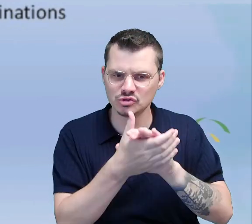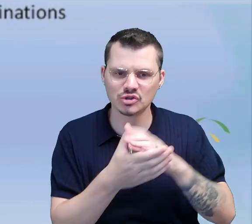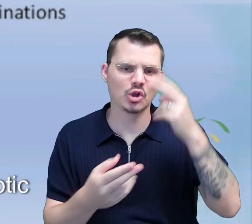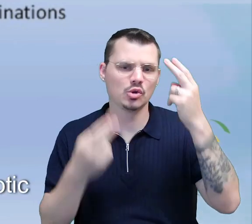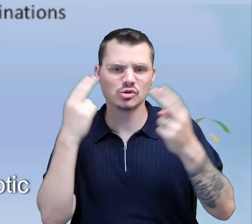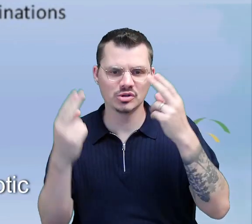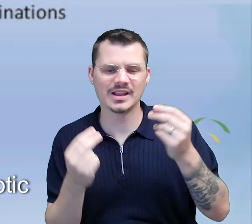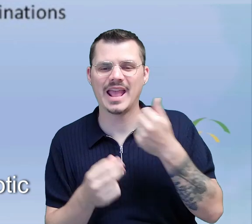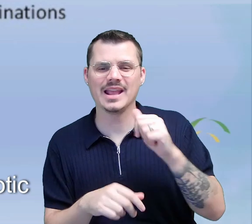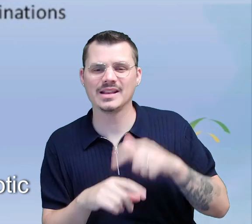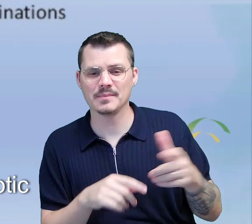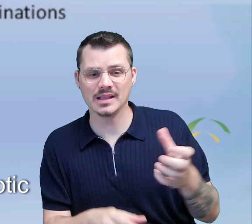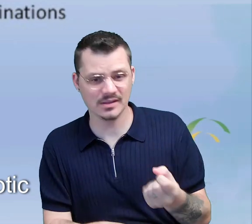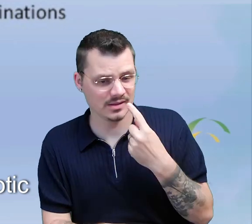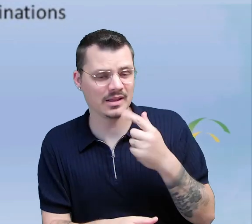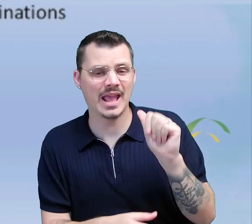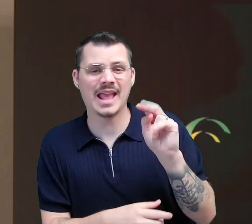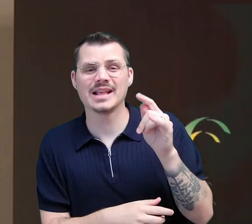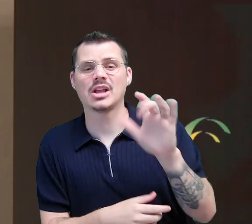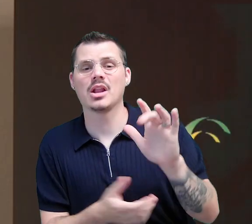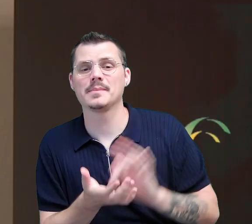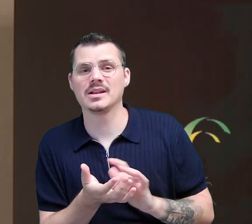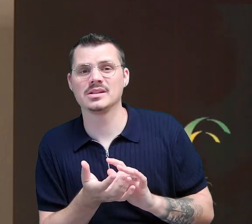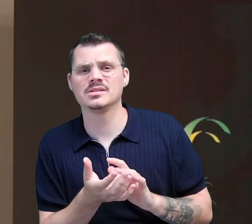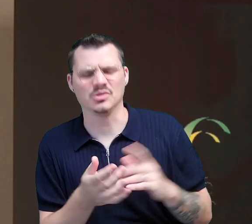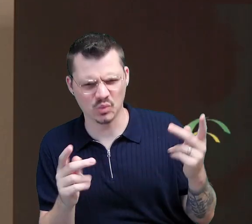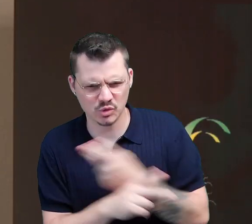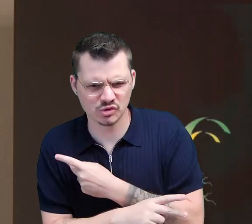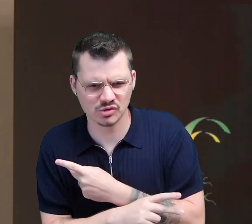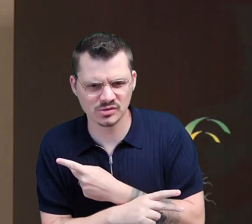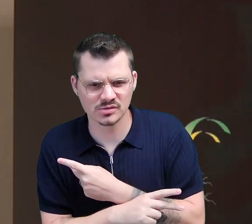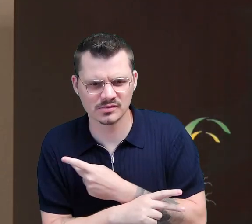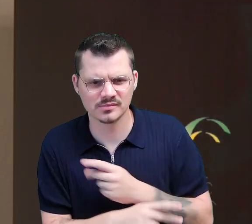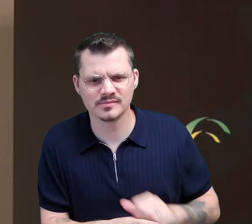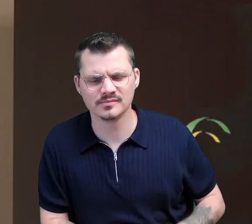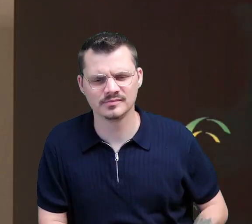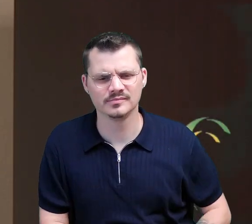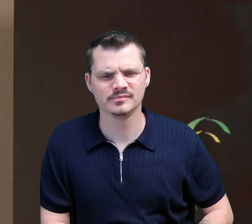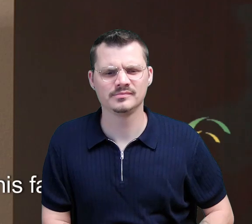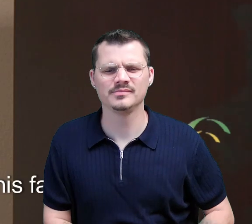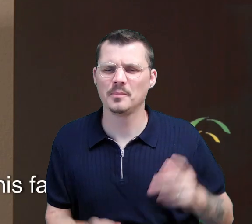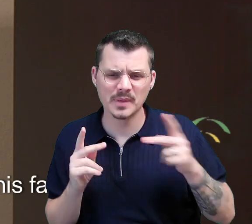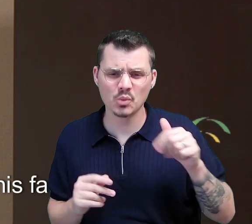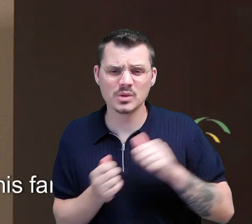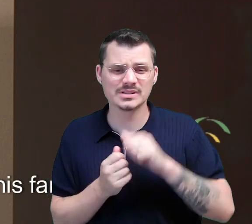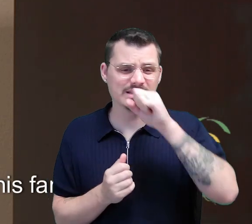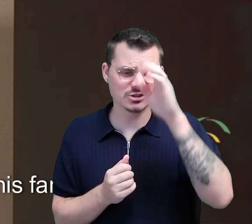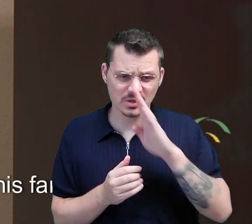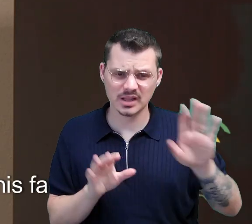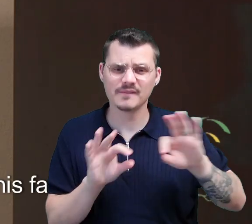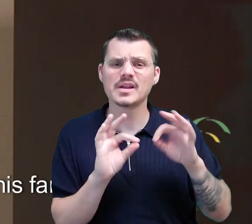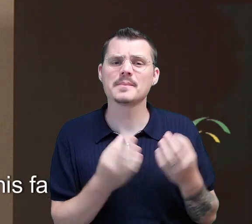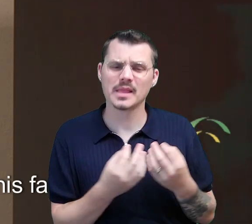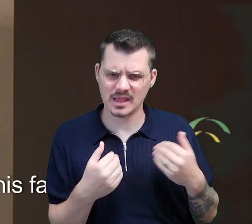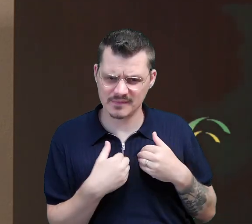hallucinations. And every time he got on antipsychotic medication, he got worse. There were people with schizophrenia